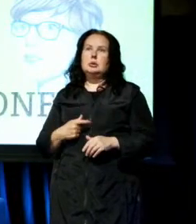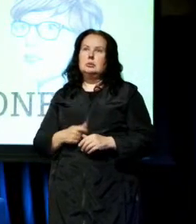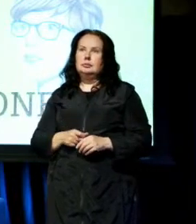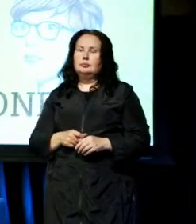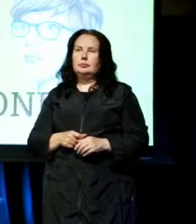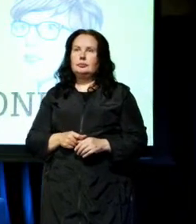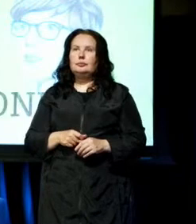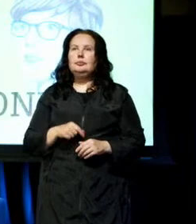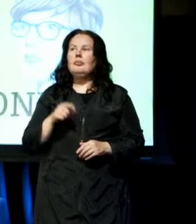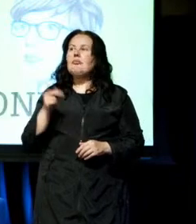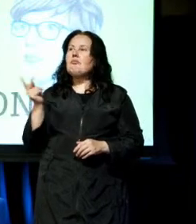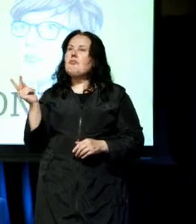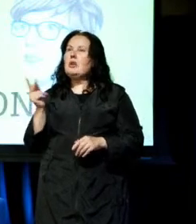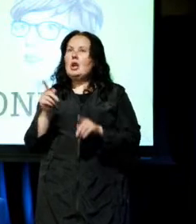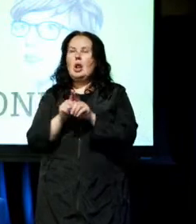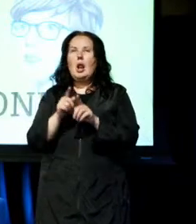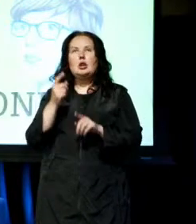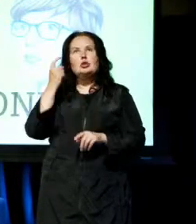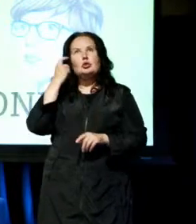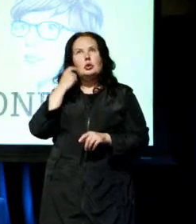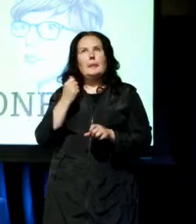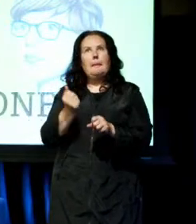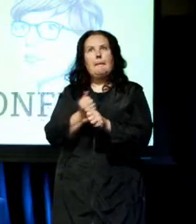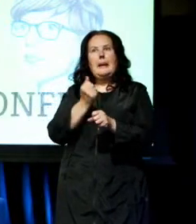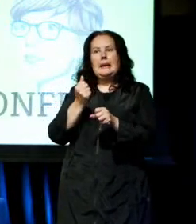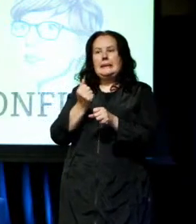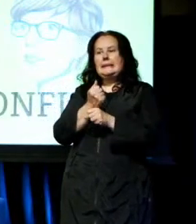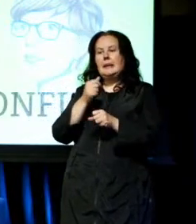Apparently, they were actually like trying to make the